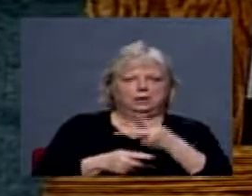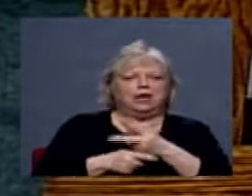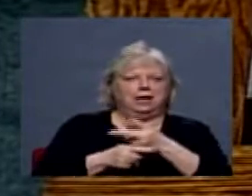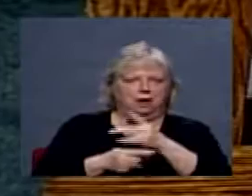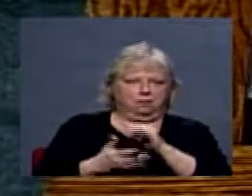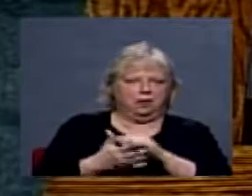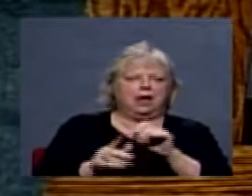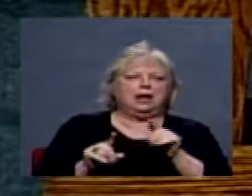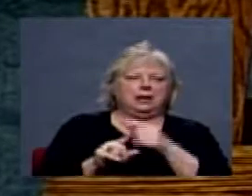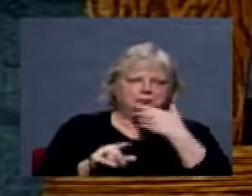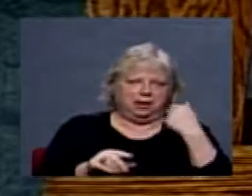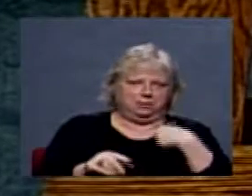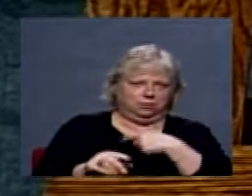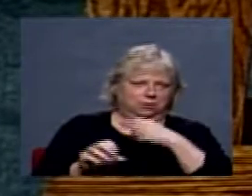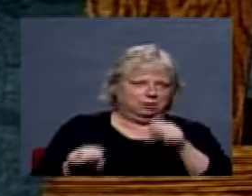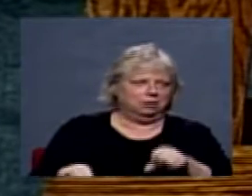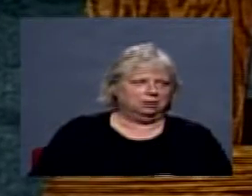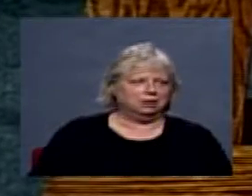as best we can.